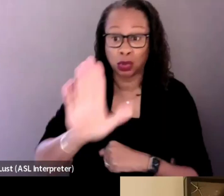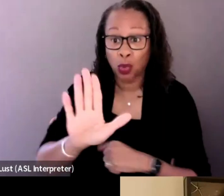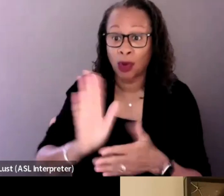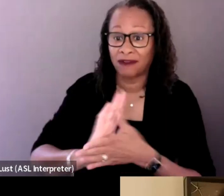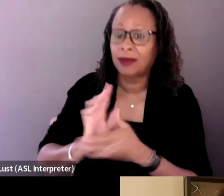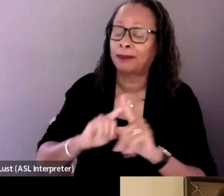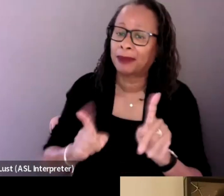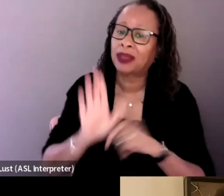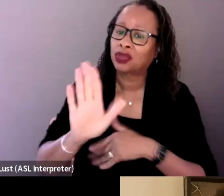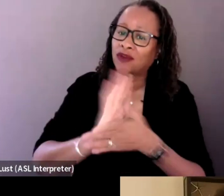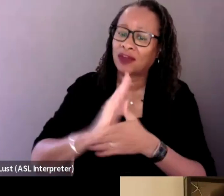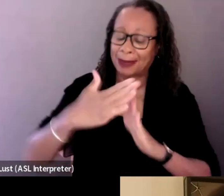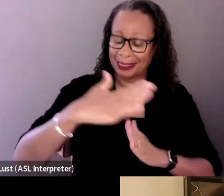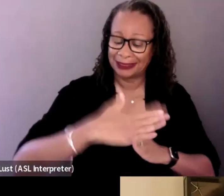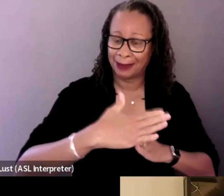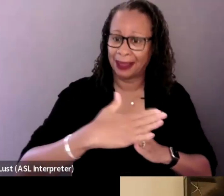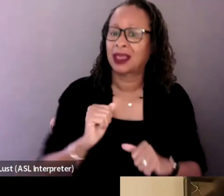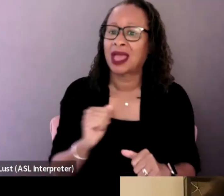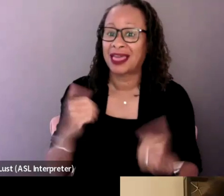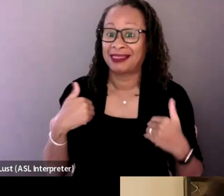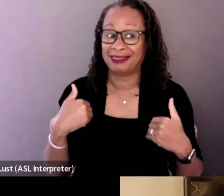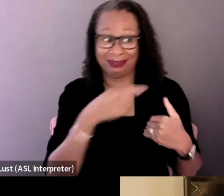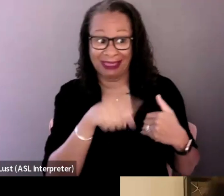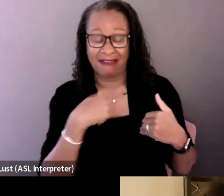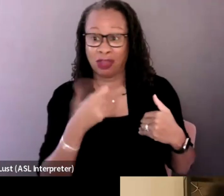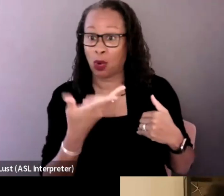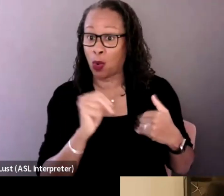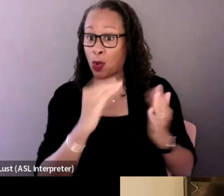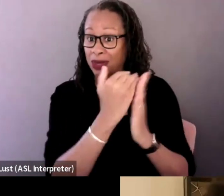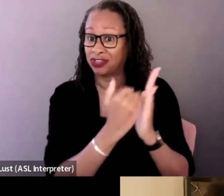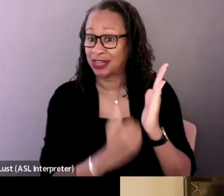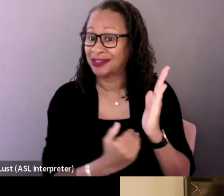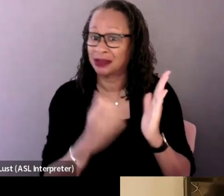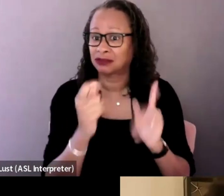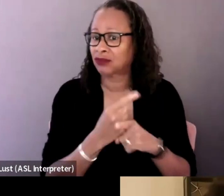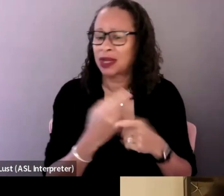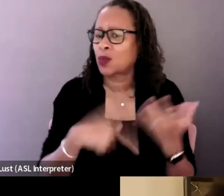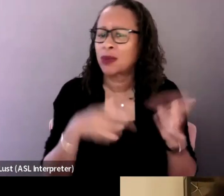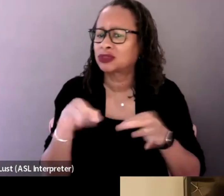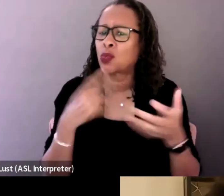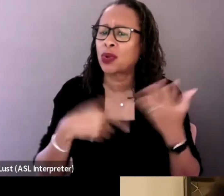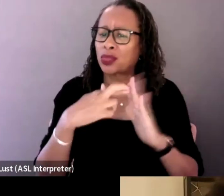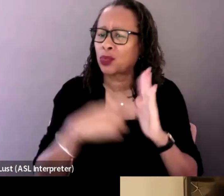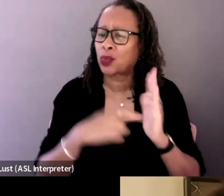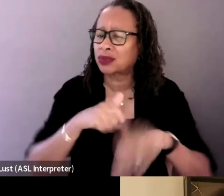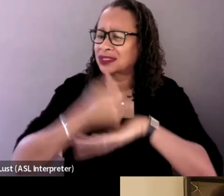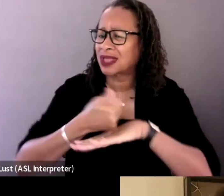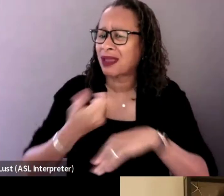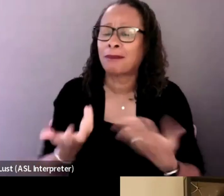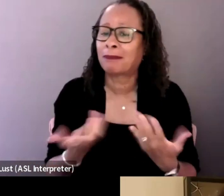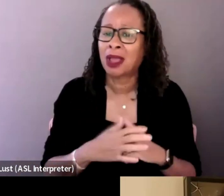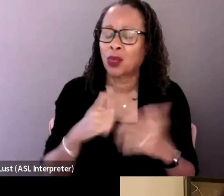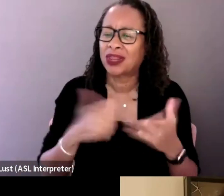you're filming the Taliban. They have an agenda, as you just described. What were sort of the rules that the Taliban kind of gave